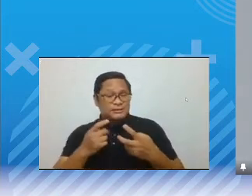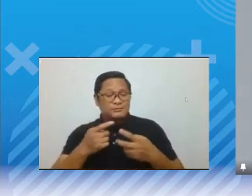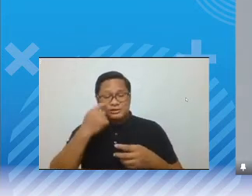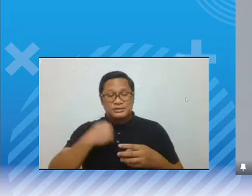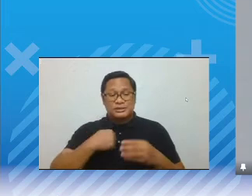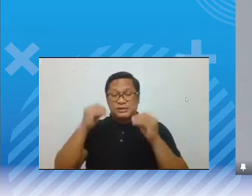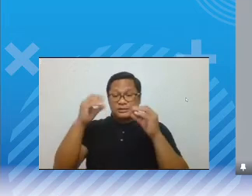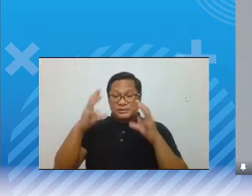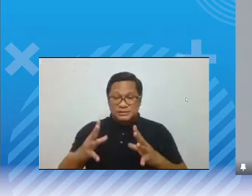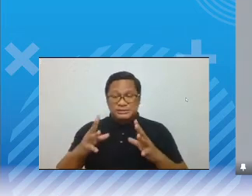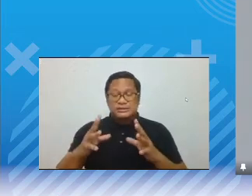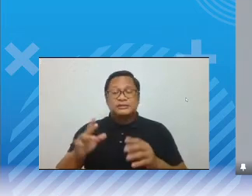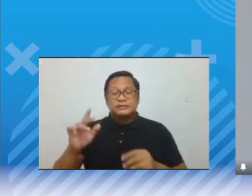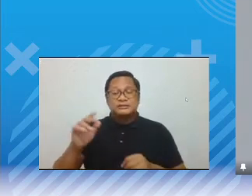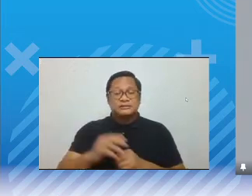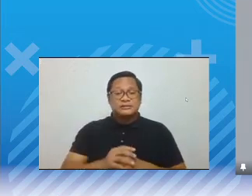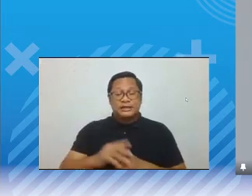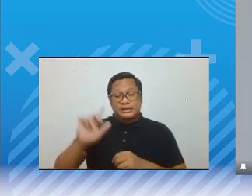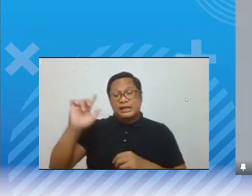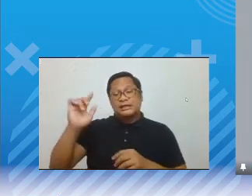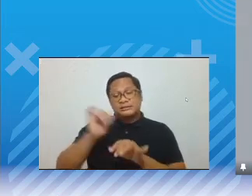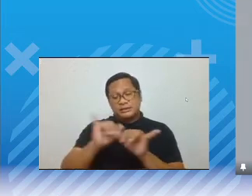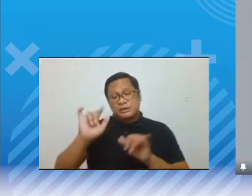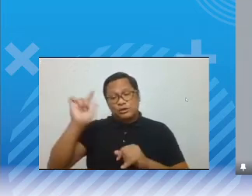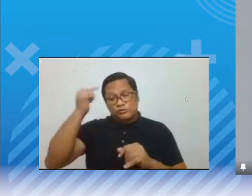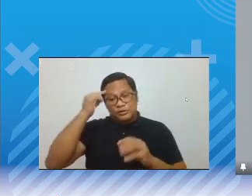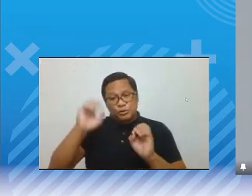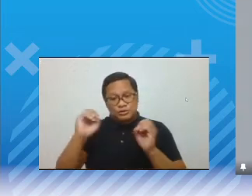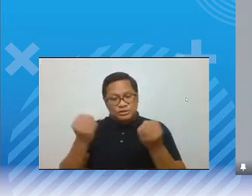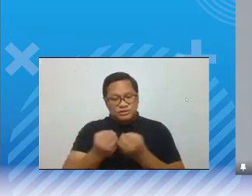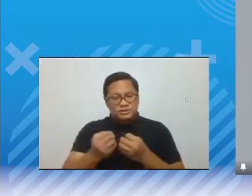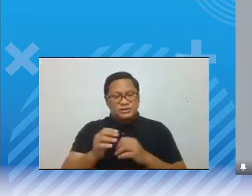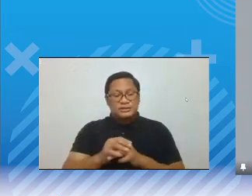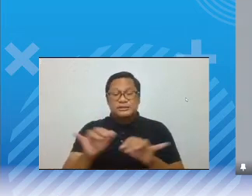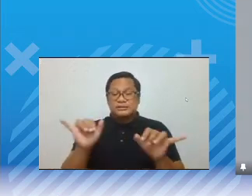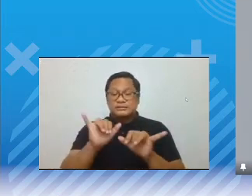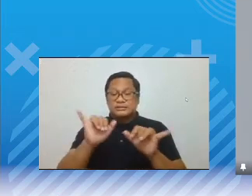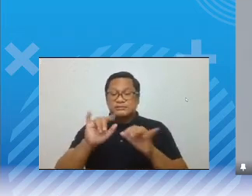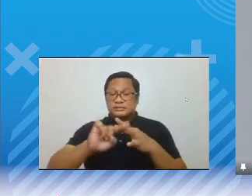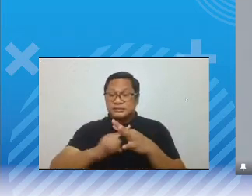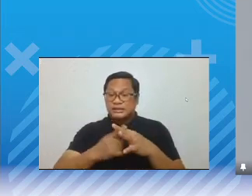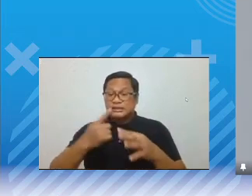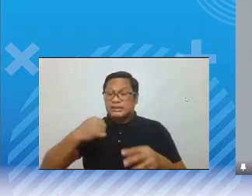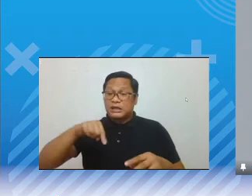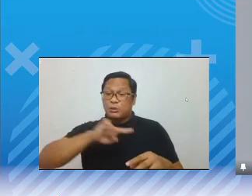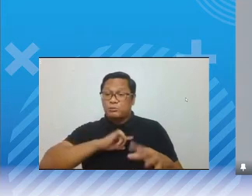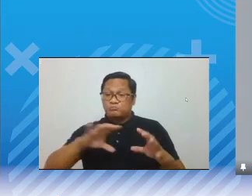a non-government organization. Since we already started our classes